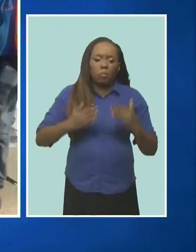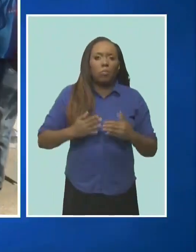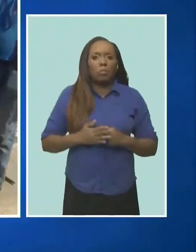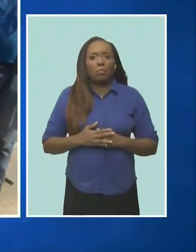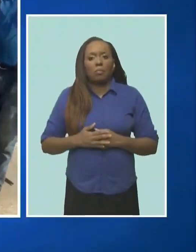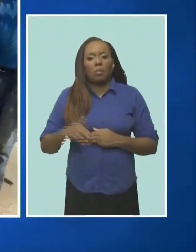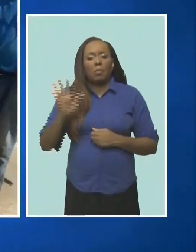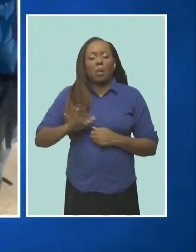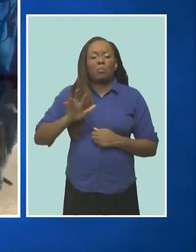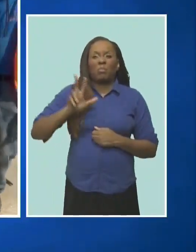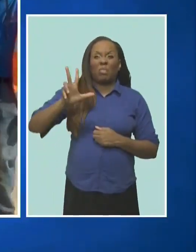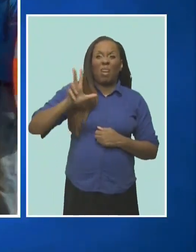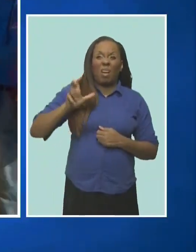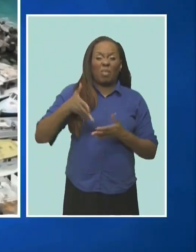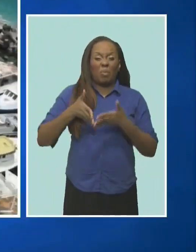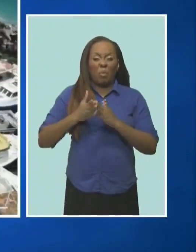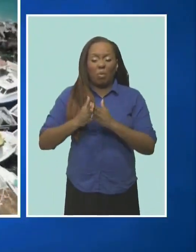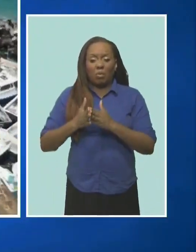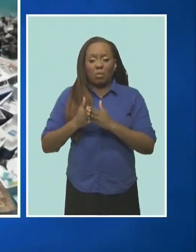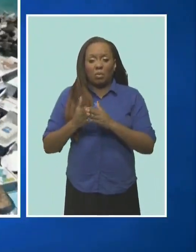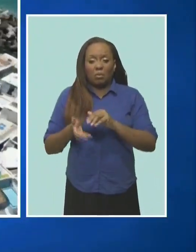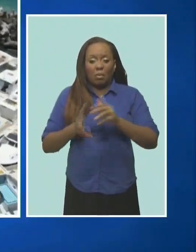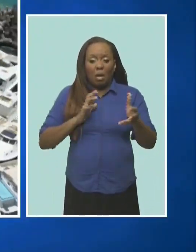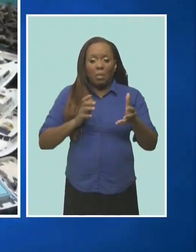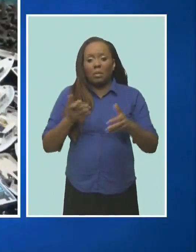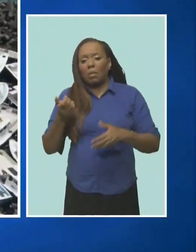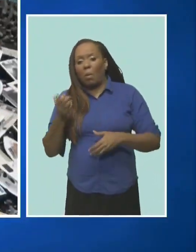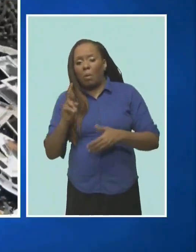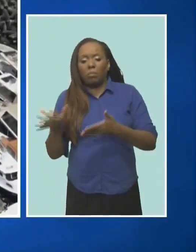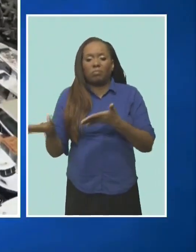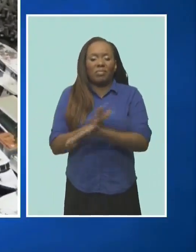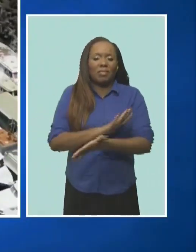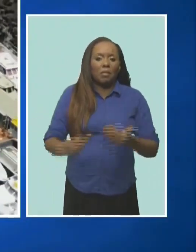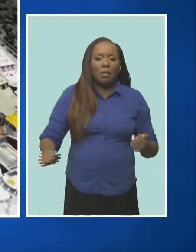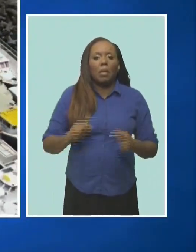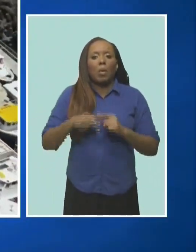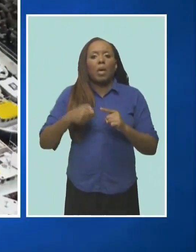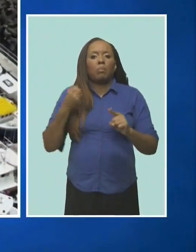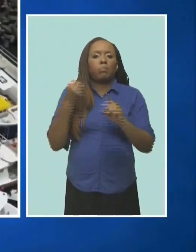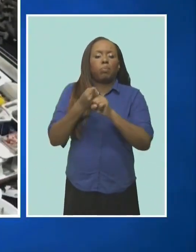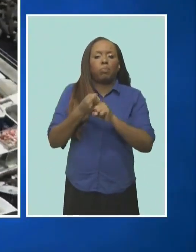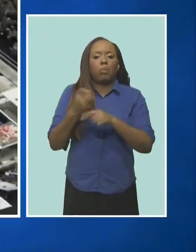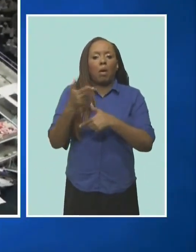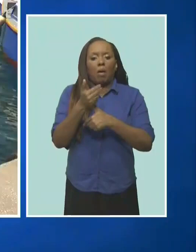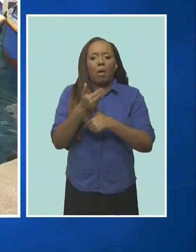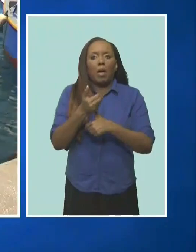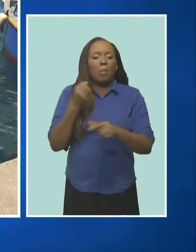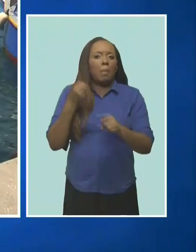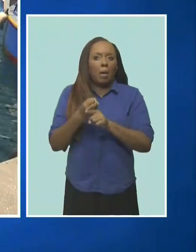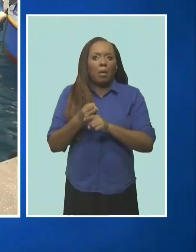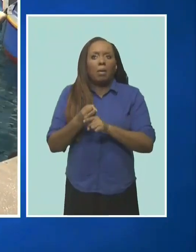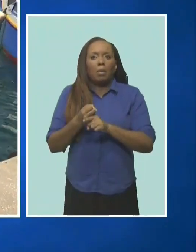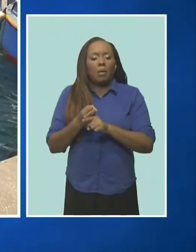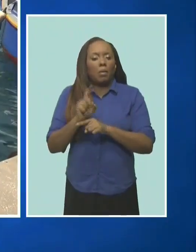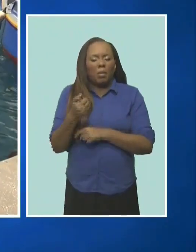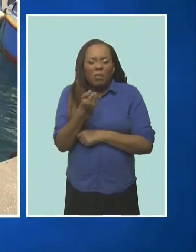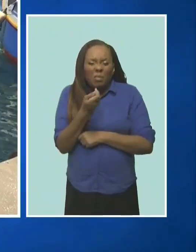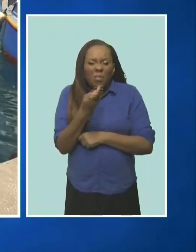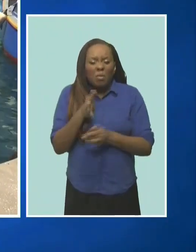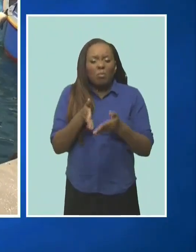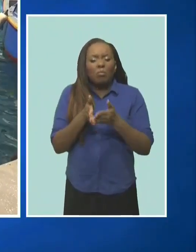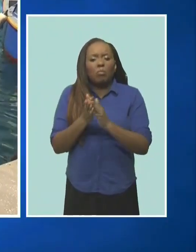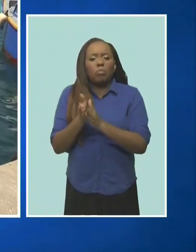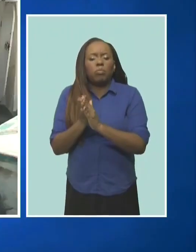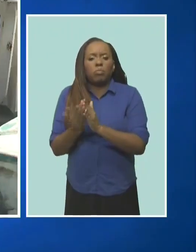boats were either damaged or destroyed by the passing of Hurricane Beryl, and only a third of the boats have returned to the